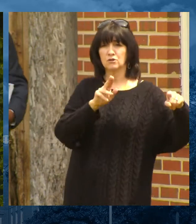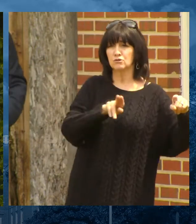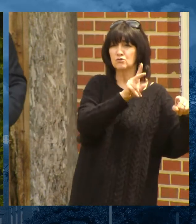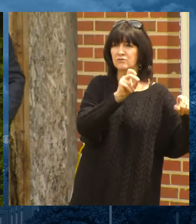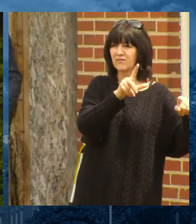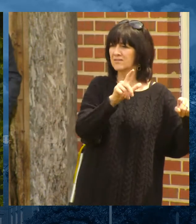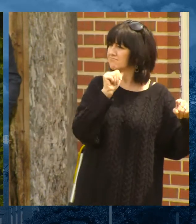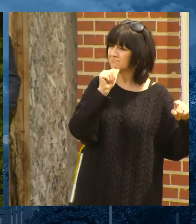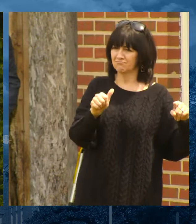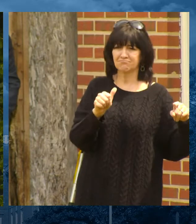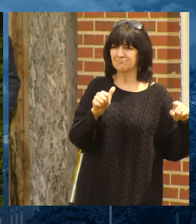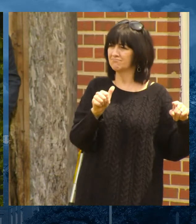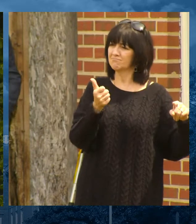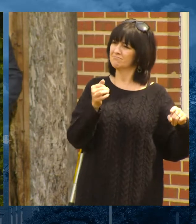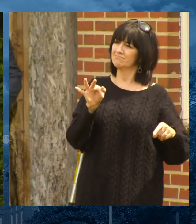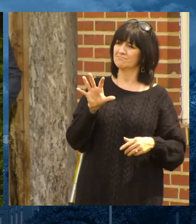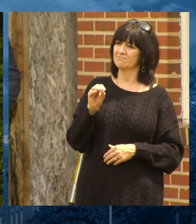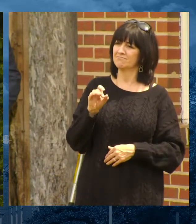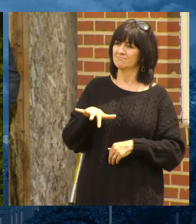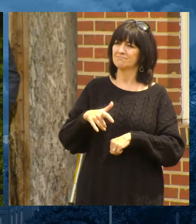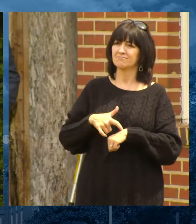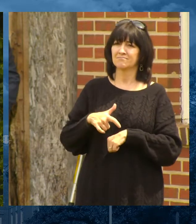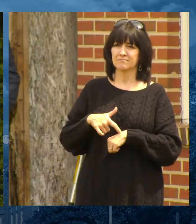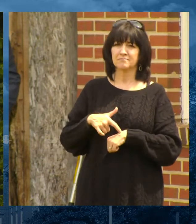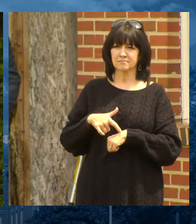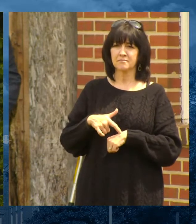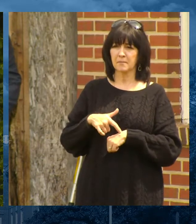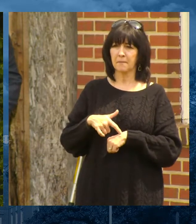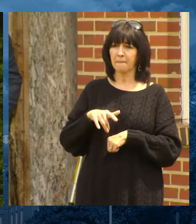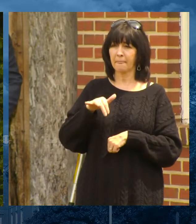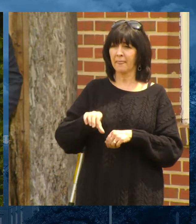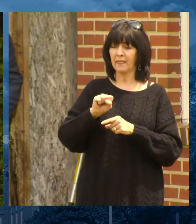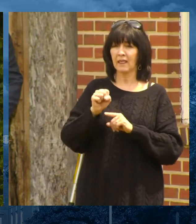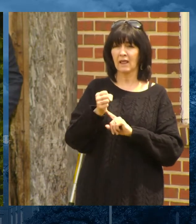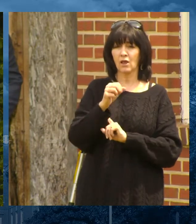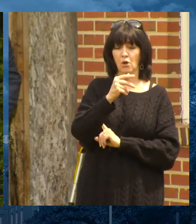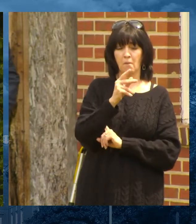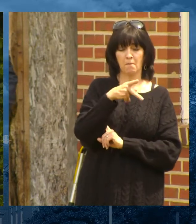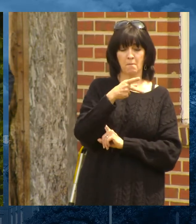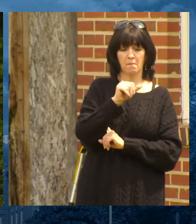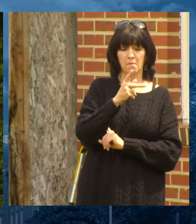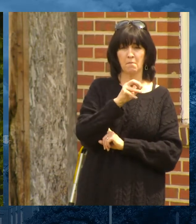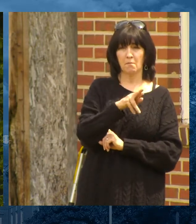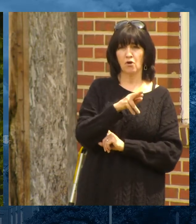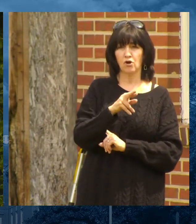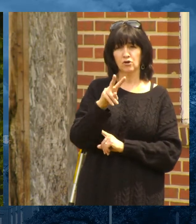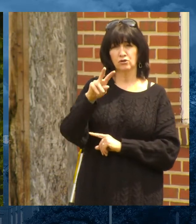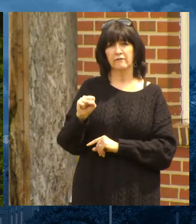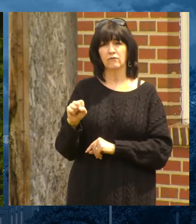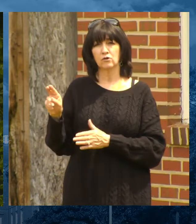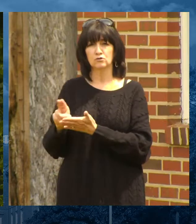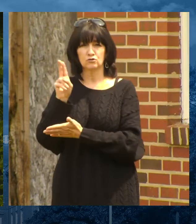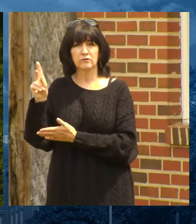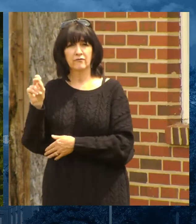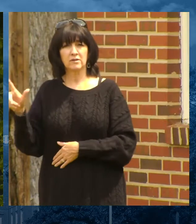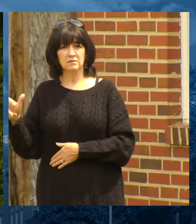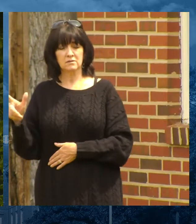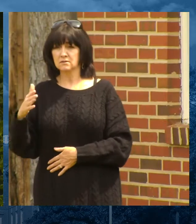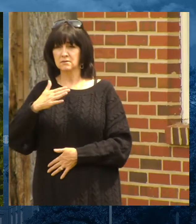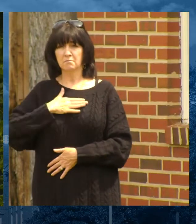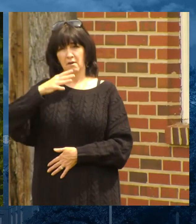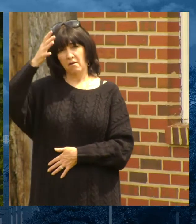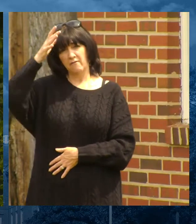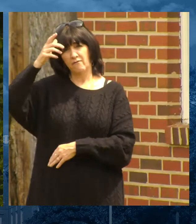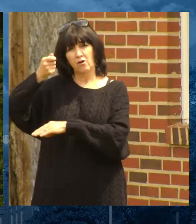1950. And in that case, Parker versus University of Delaware, my father found that the